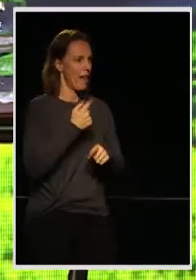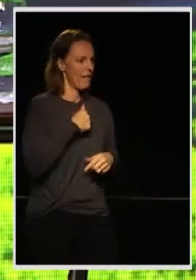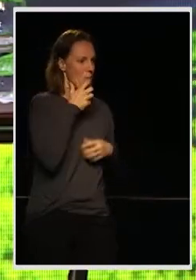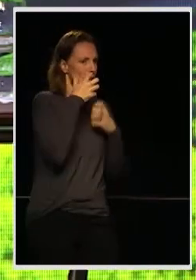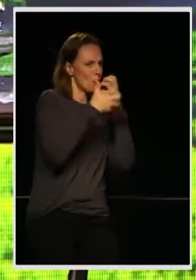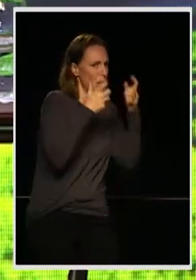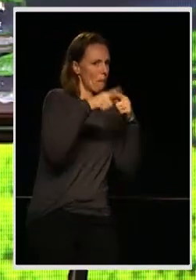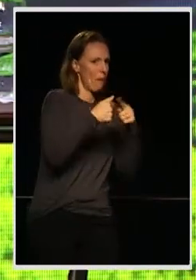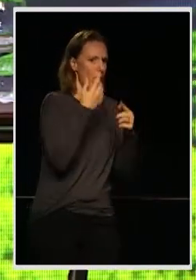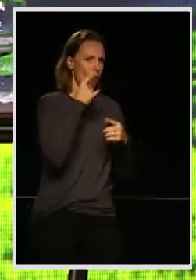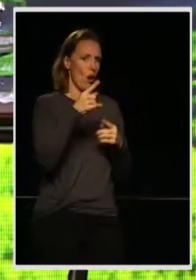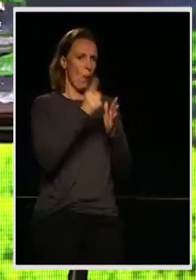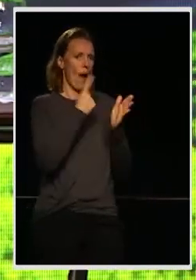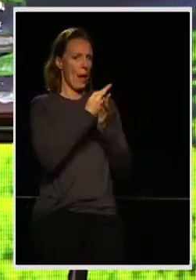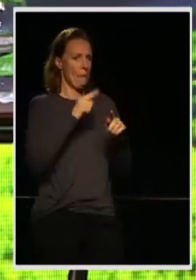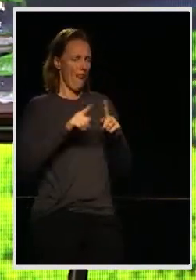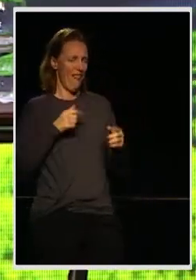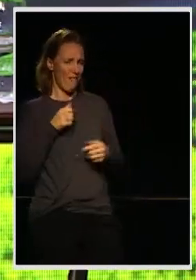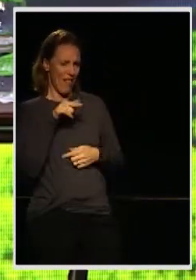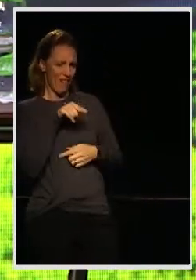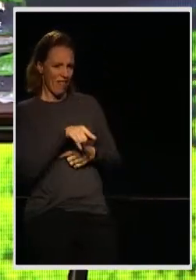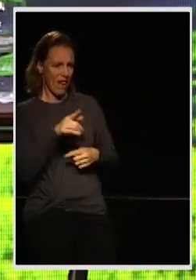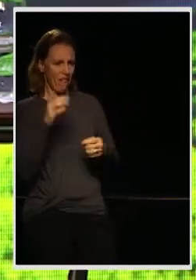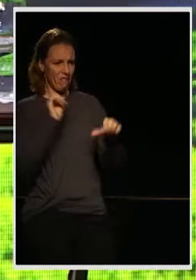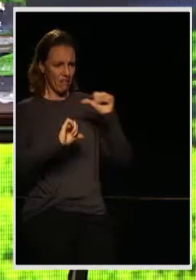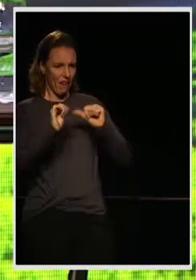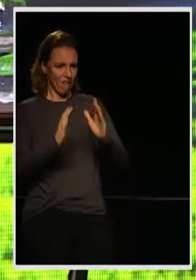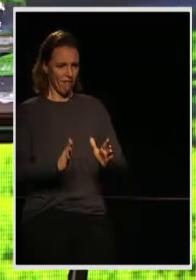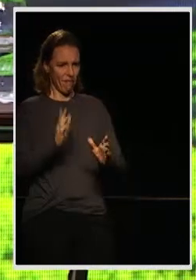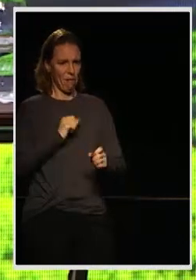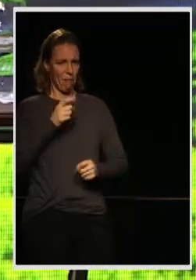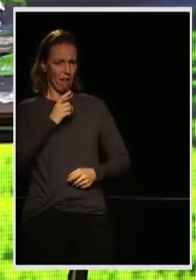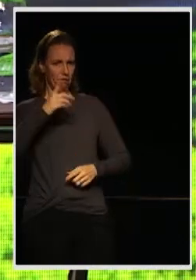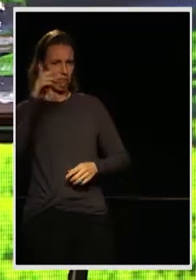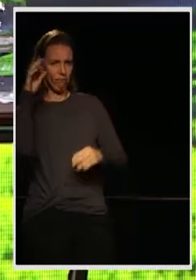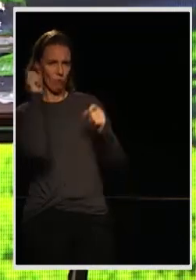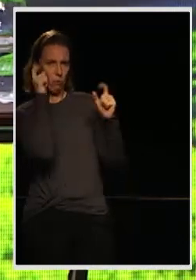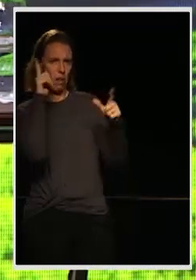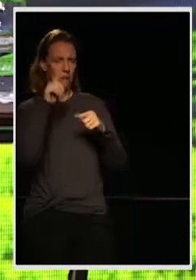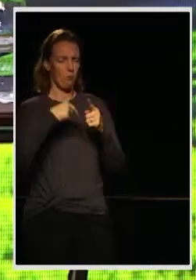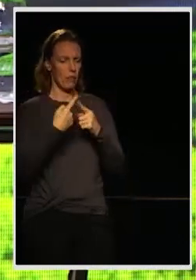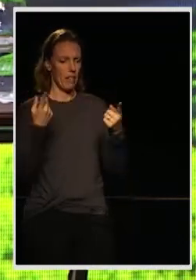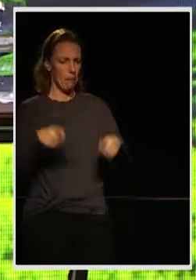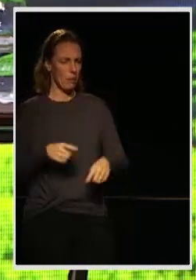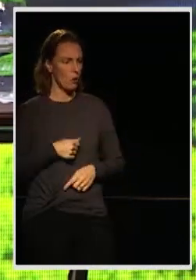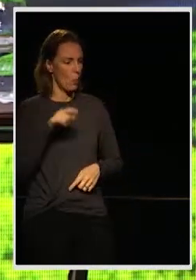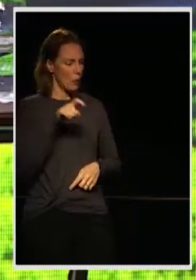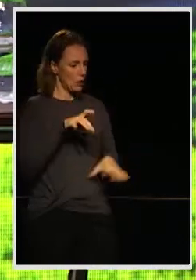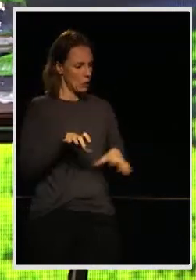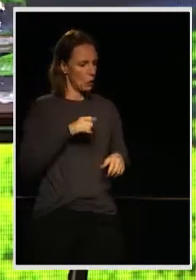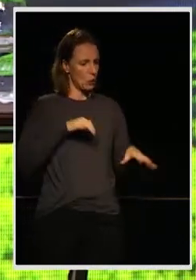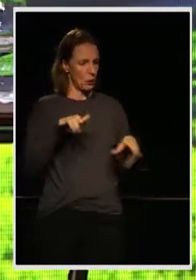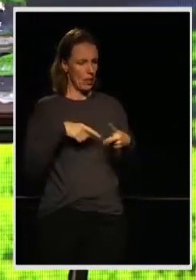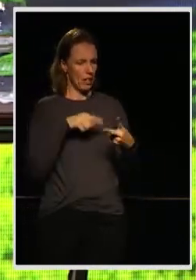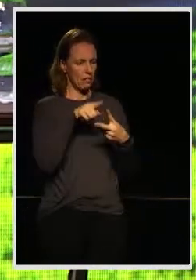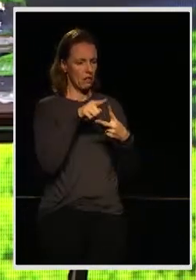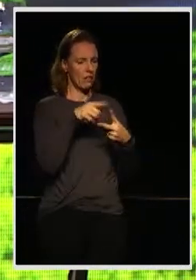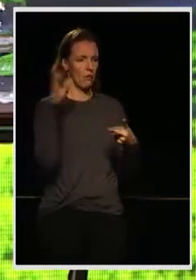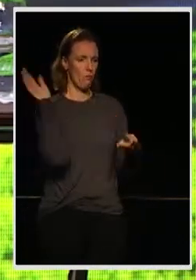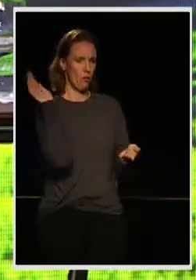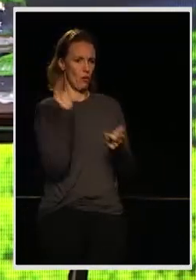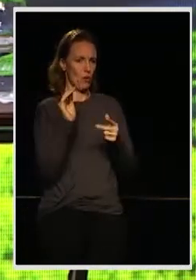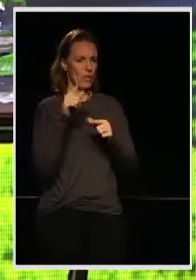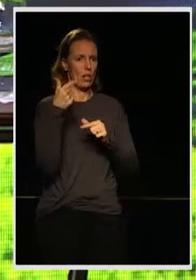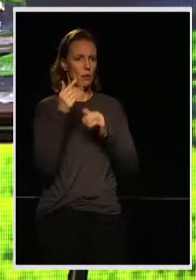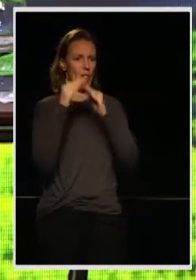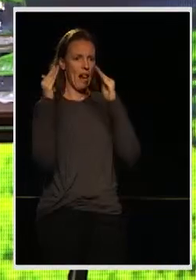for a while, but even they are surprised about how fast it's happening. So we need to do two things. We need to really reduce the greenhouse gas emissions